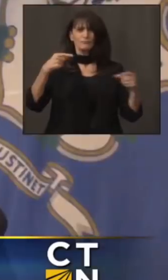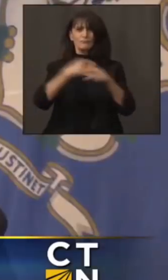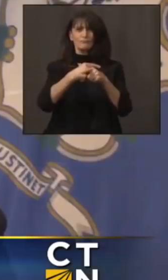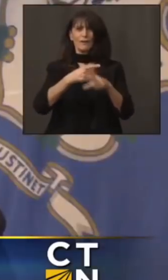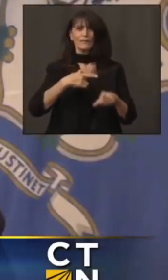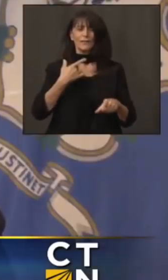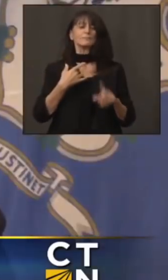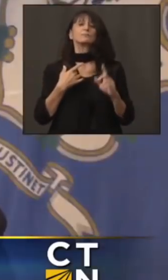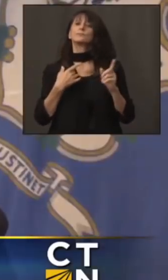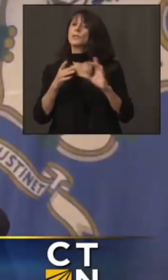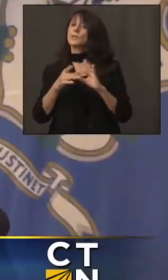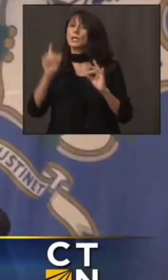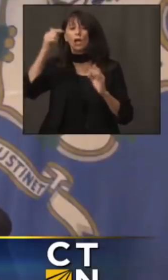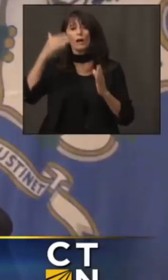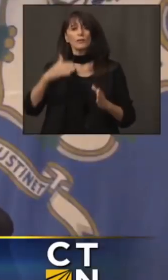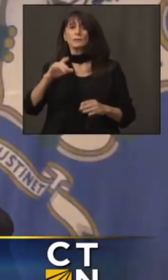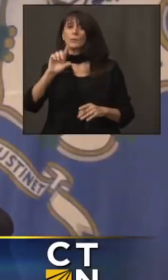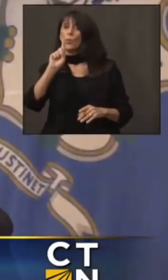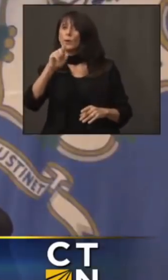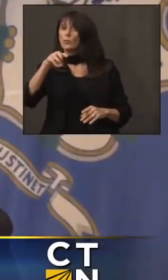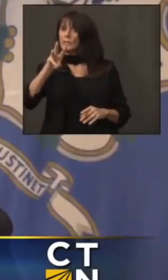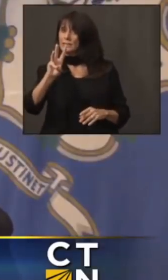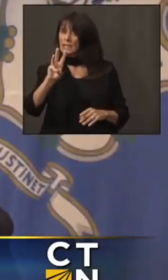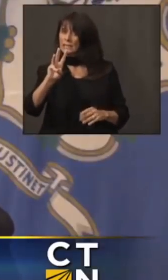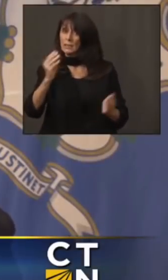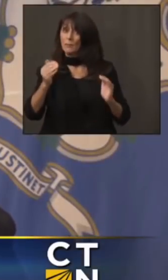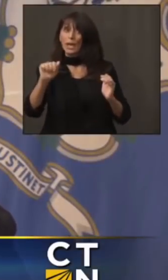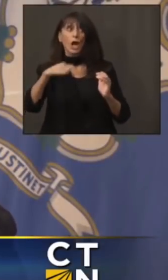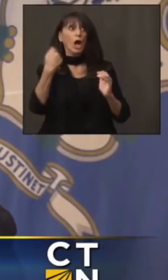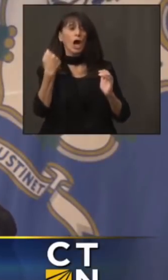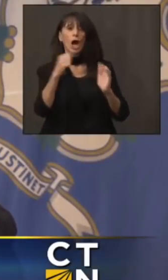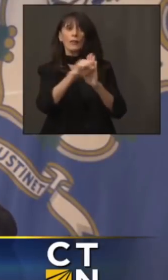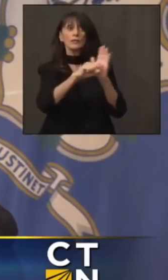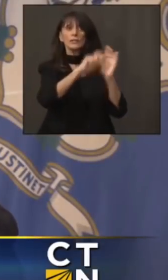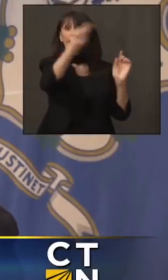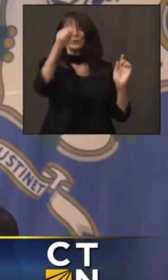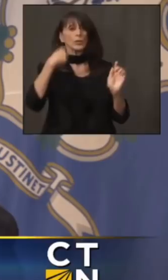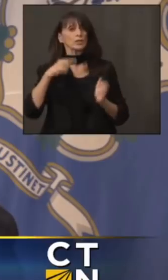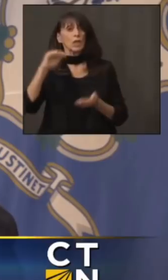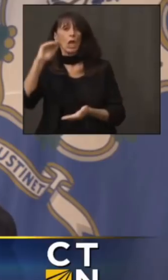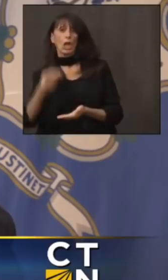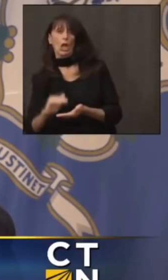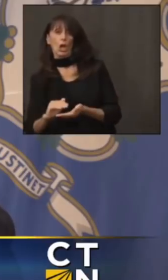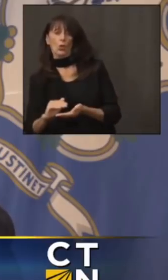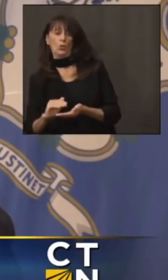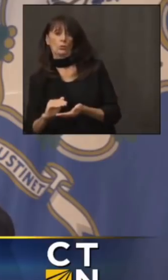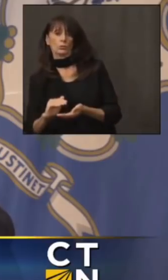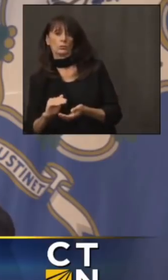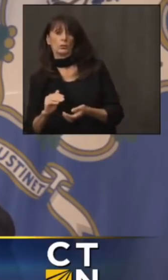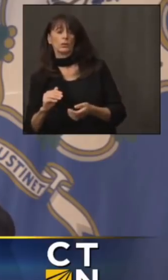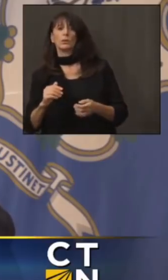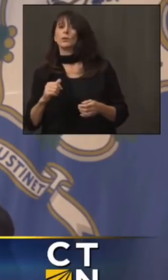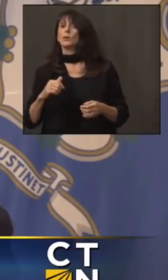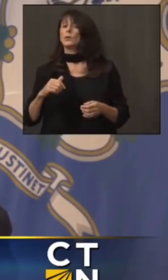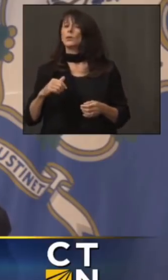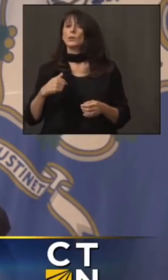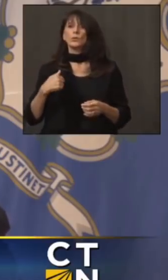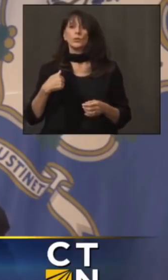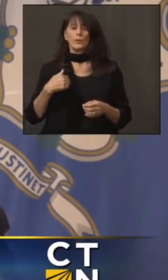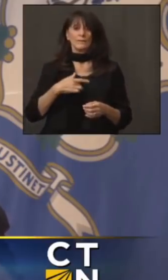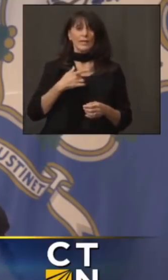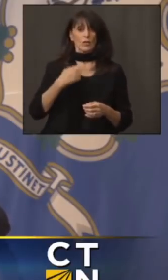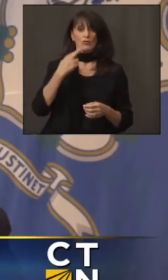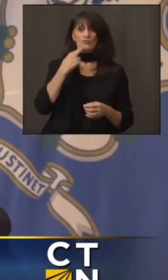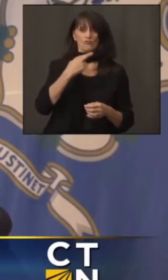is still one of the lowest in the country, that we don't see restaurants as a